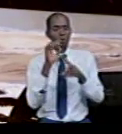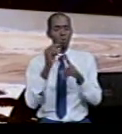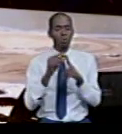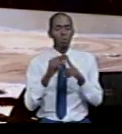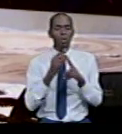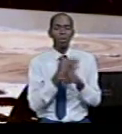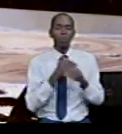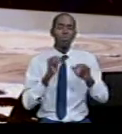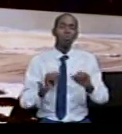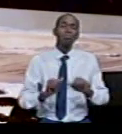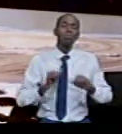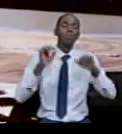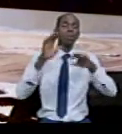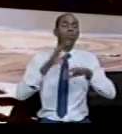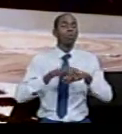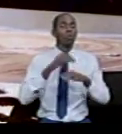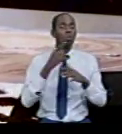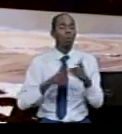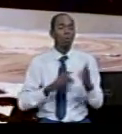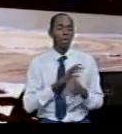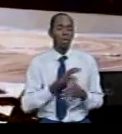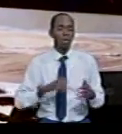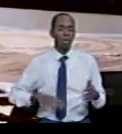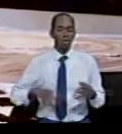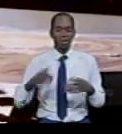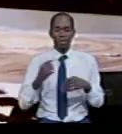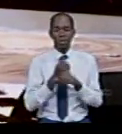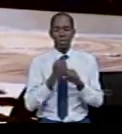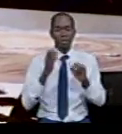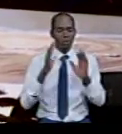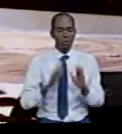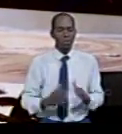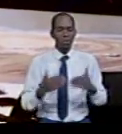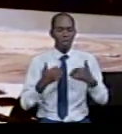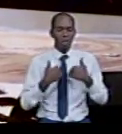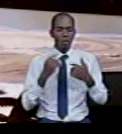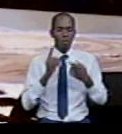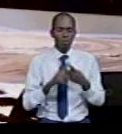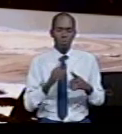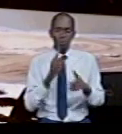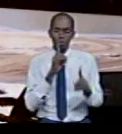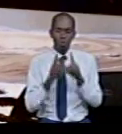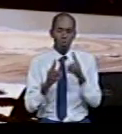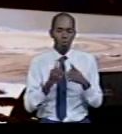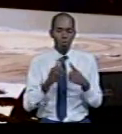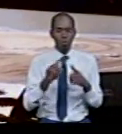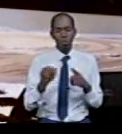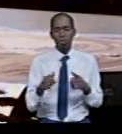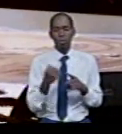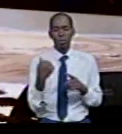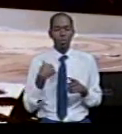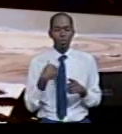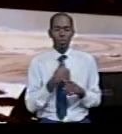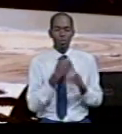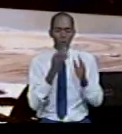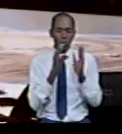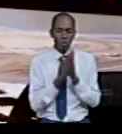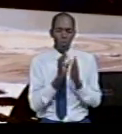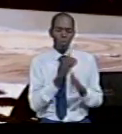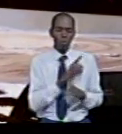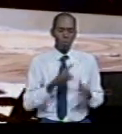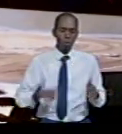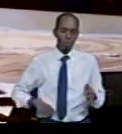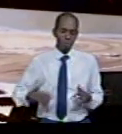what Christ, the Savior, the Lord, has to say to each one. And we pray, Lord, we'll so honor